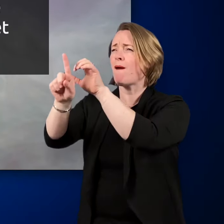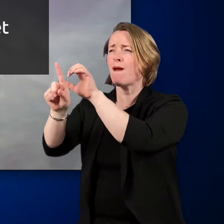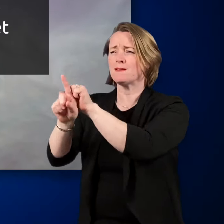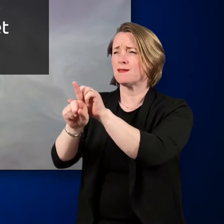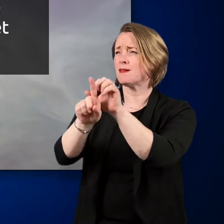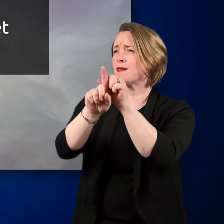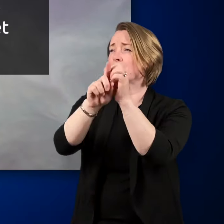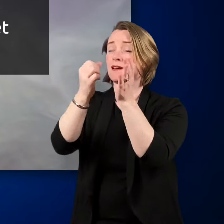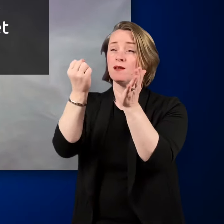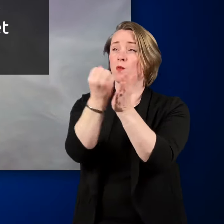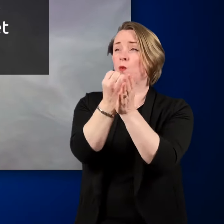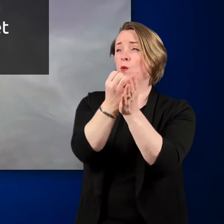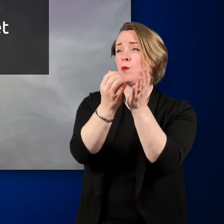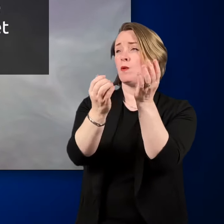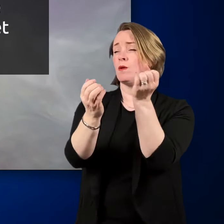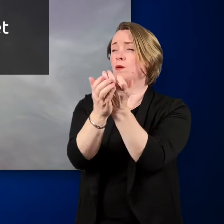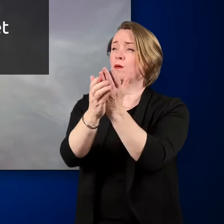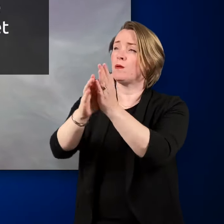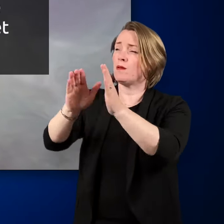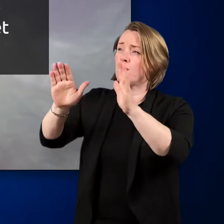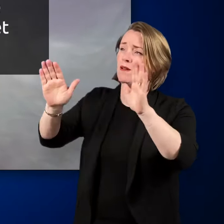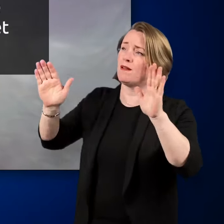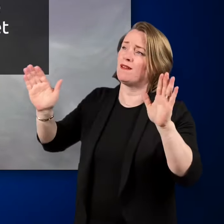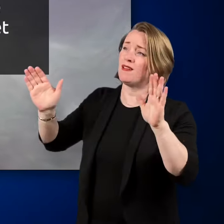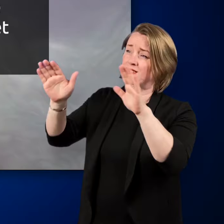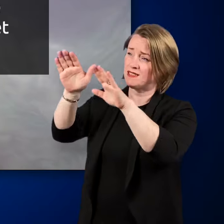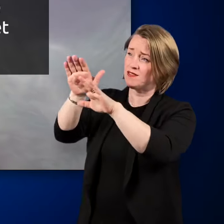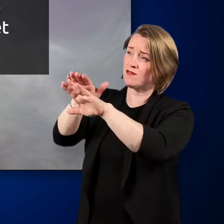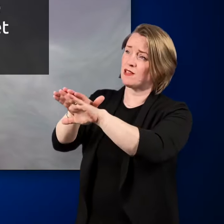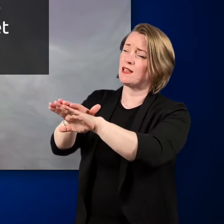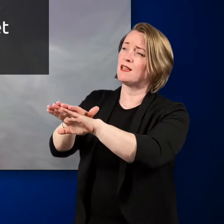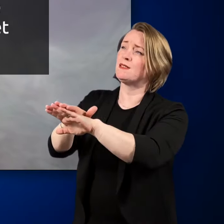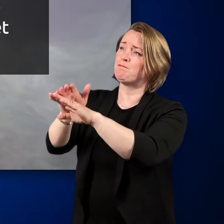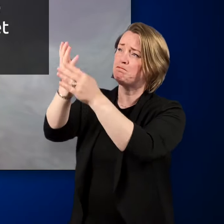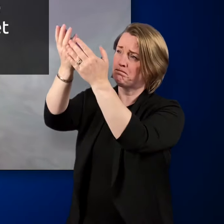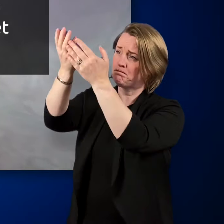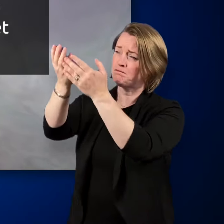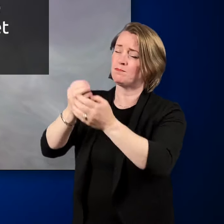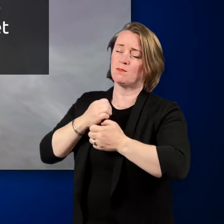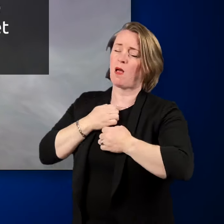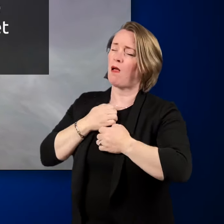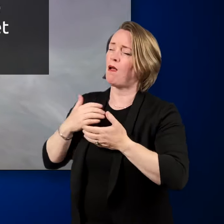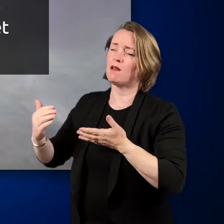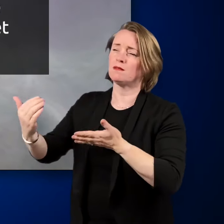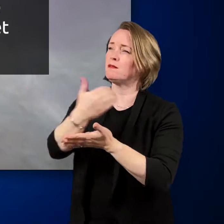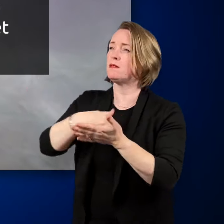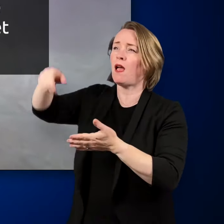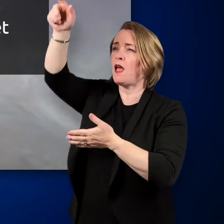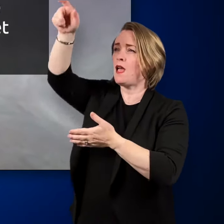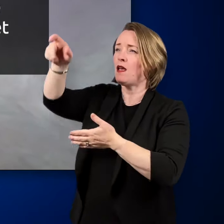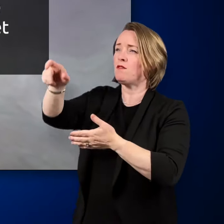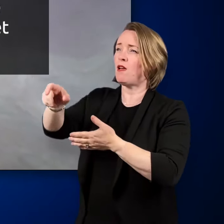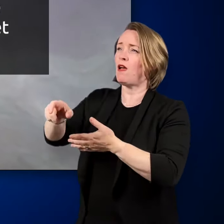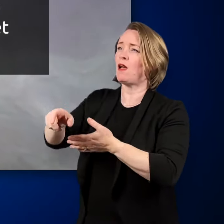his wounds, his hands, his feet, my Savior